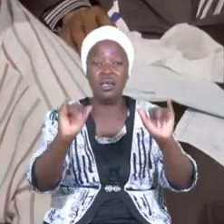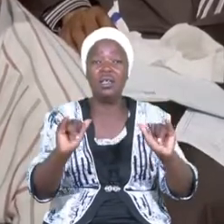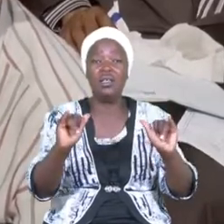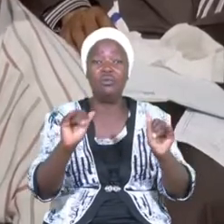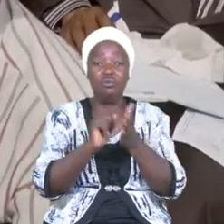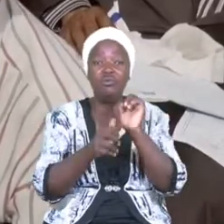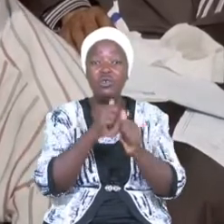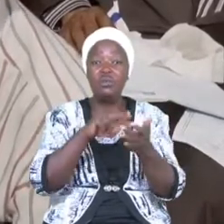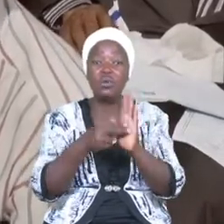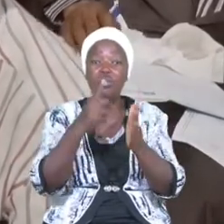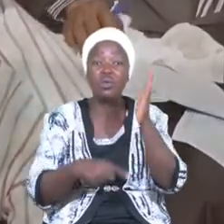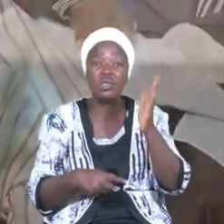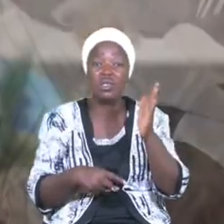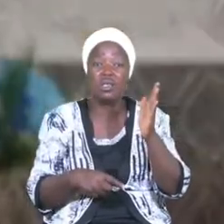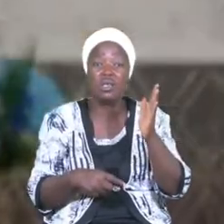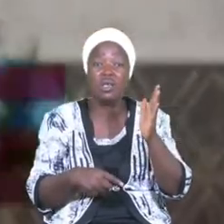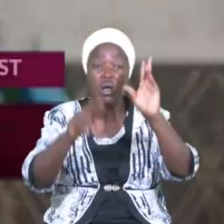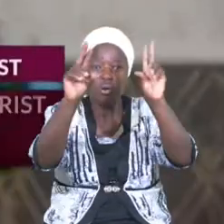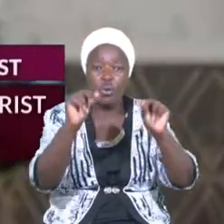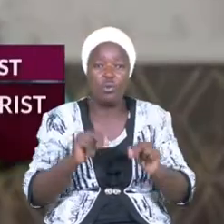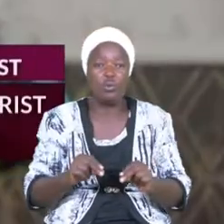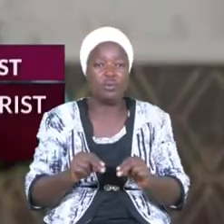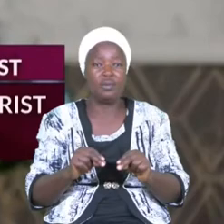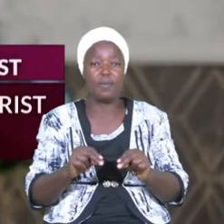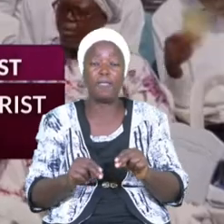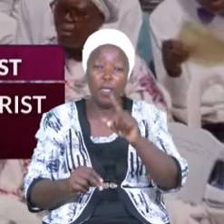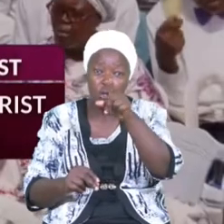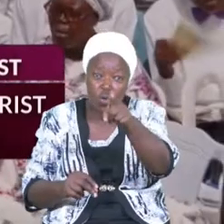Nay. I will conquer. You will conquer.